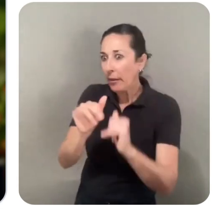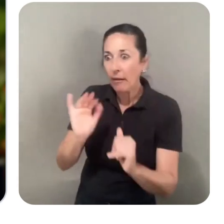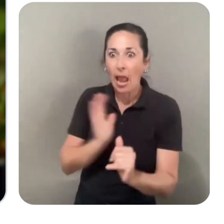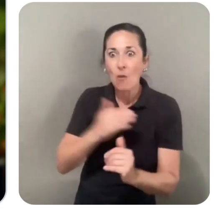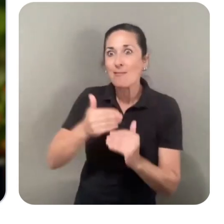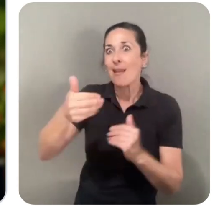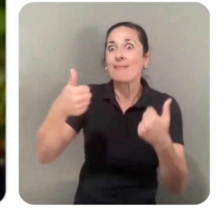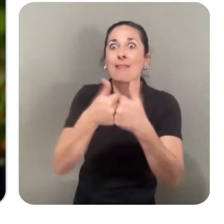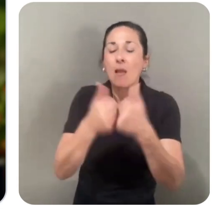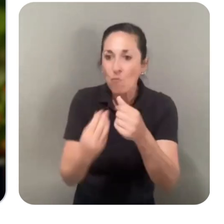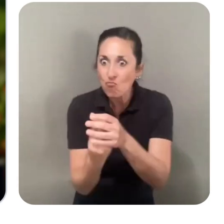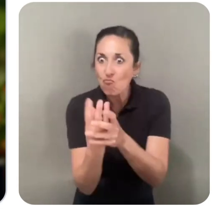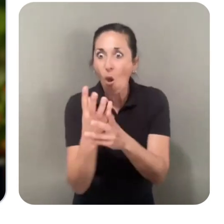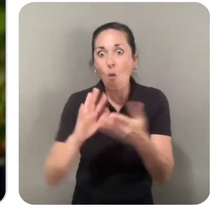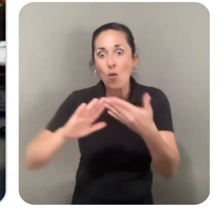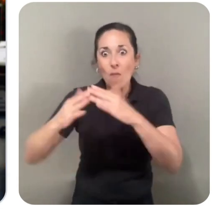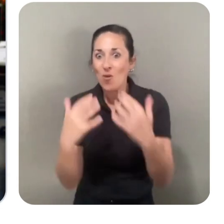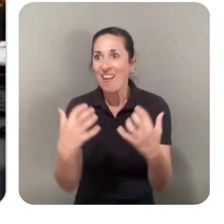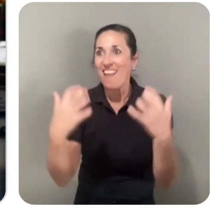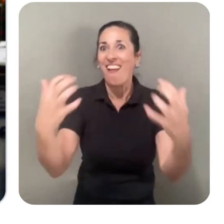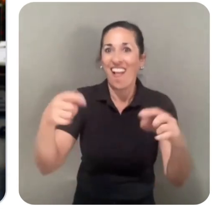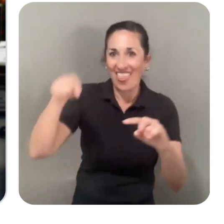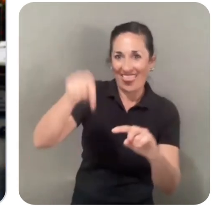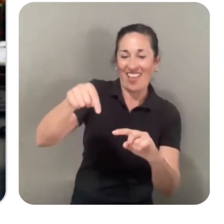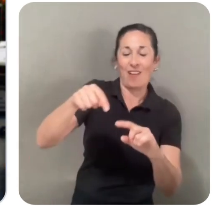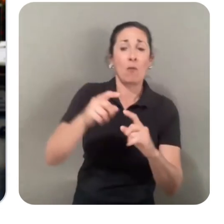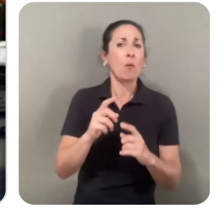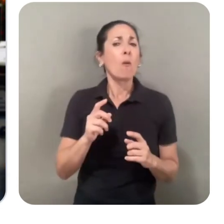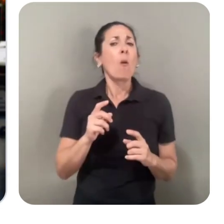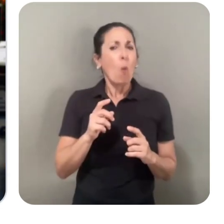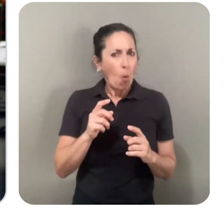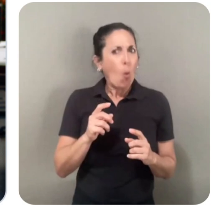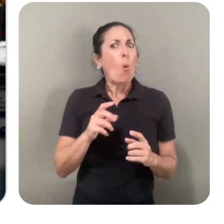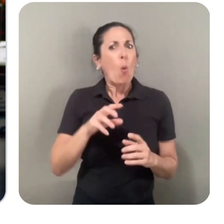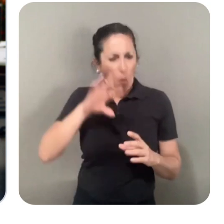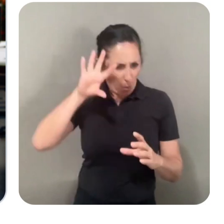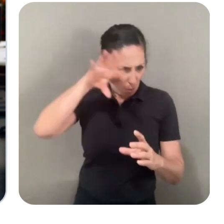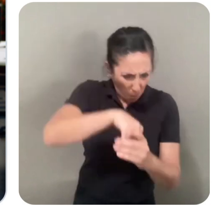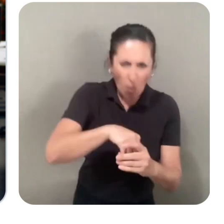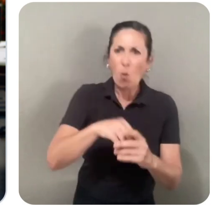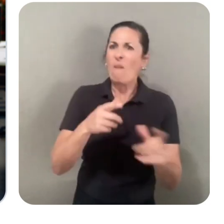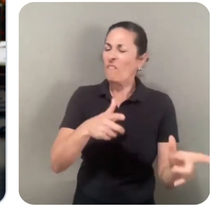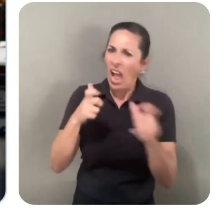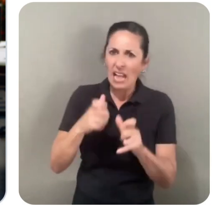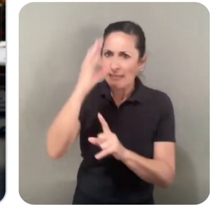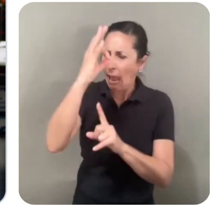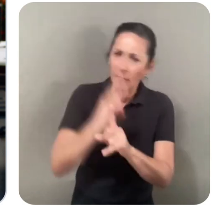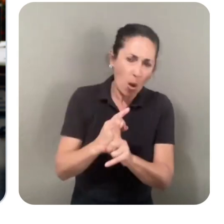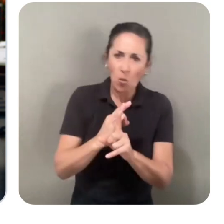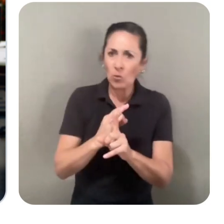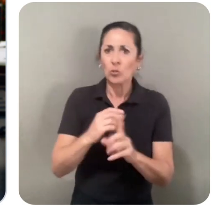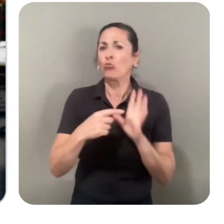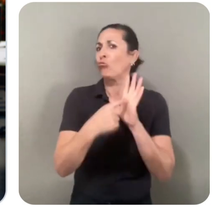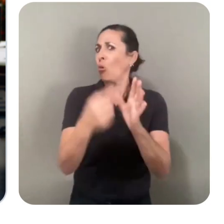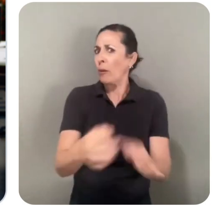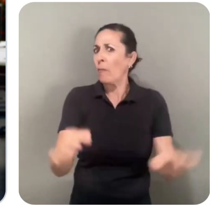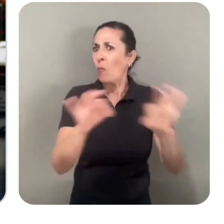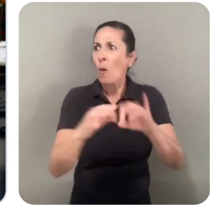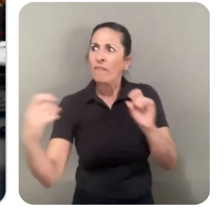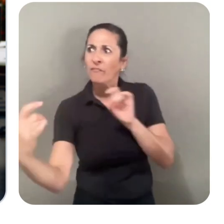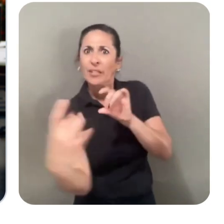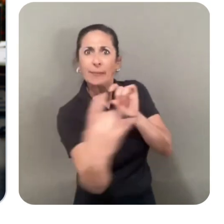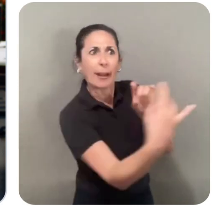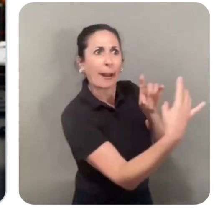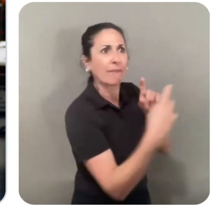its community at the same time. We iterated rapidly for 9 months, leveraging a constant stream of feedback from